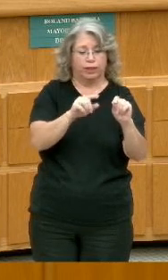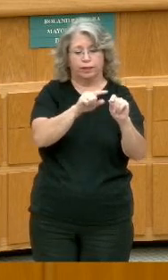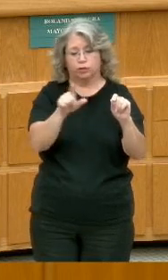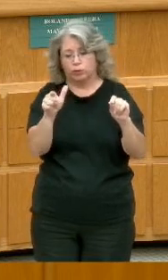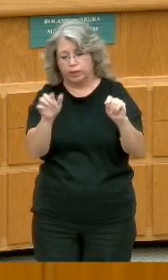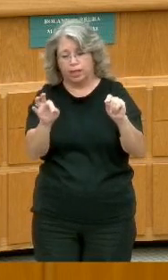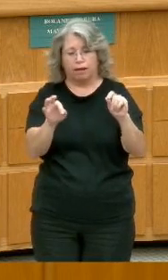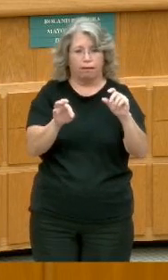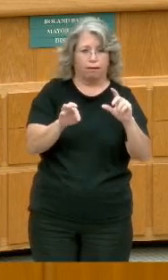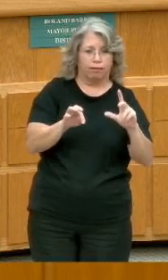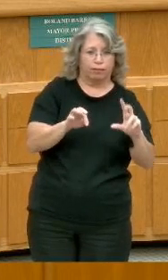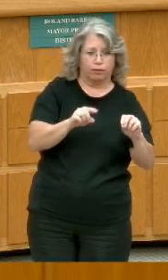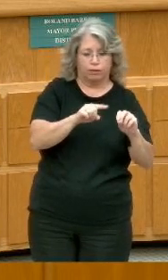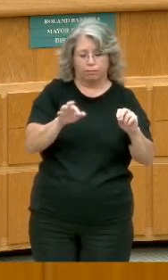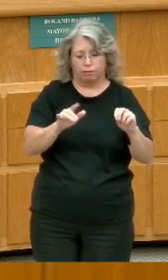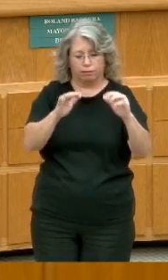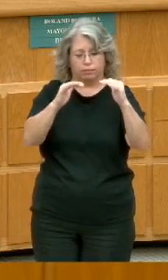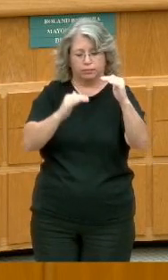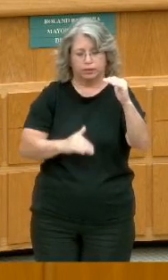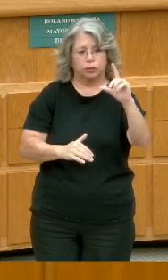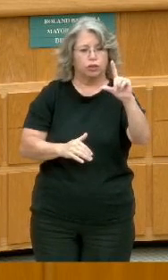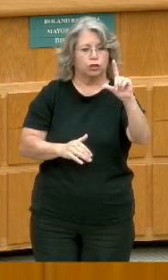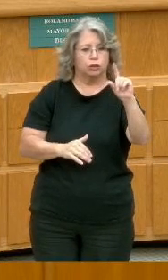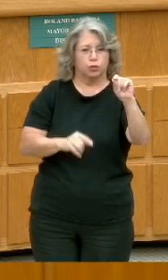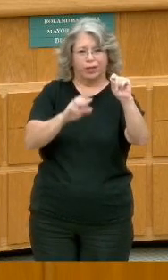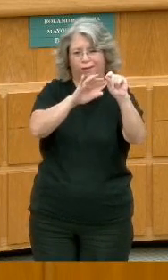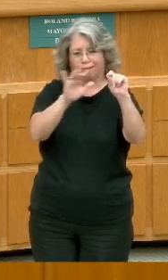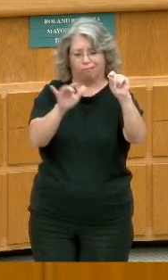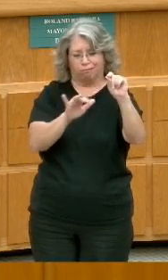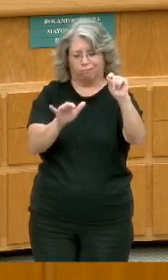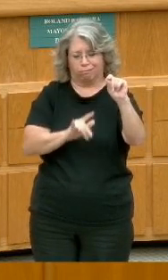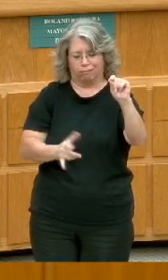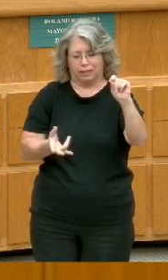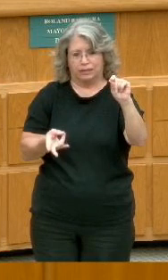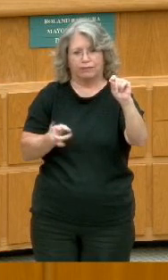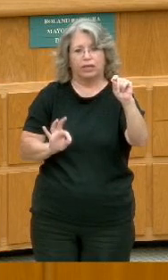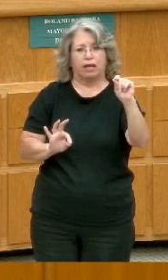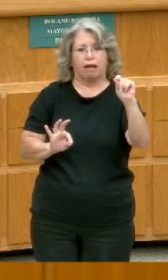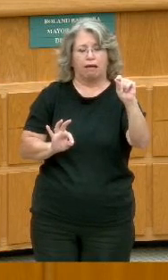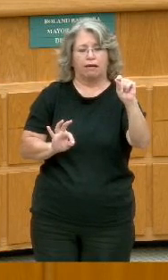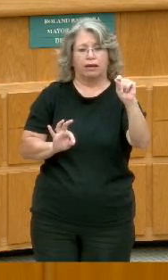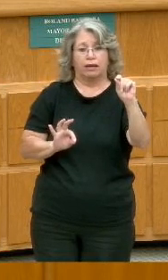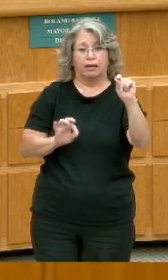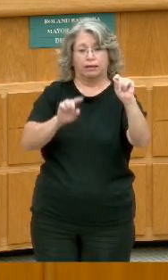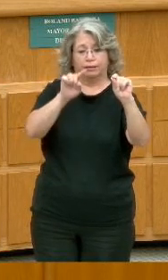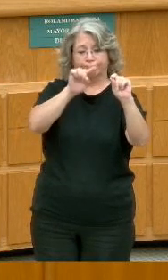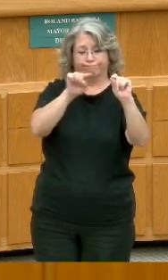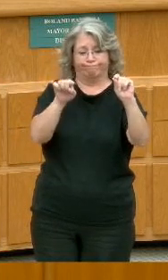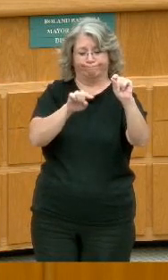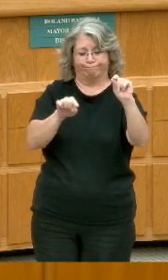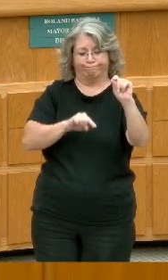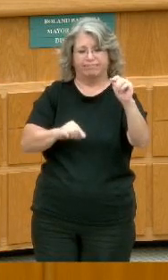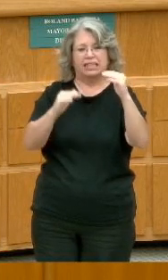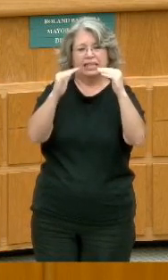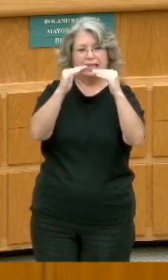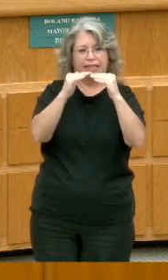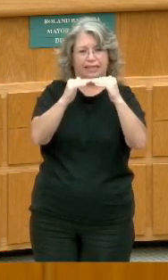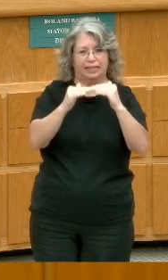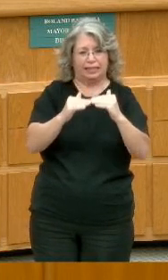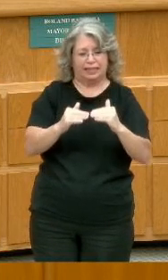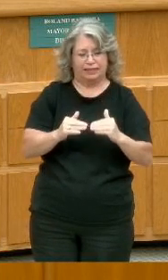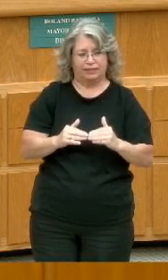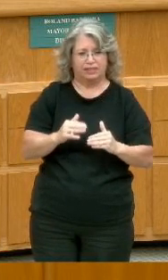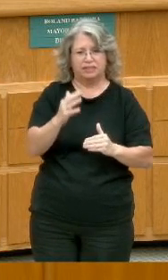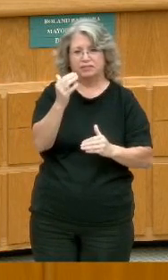the majority of the cases are, from 20 years old to 79. And in that age category, they're pretty evenly distributed, about 15 to